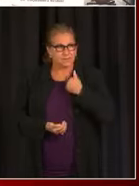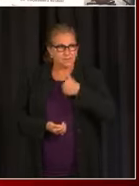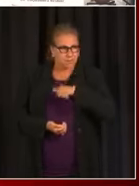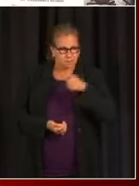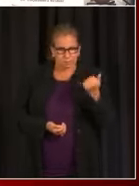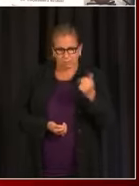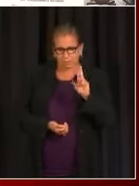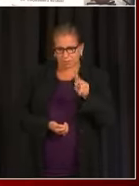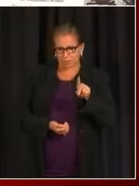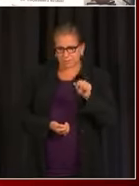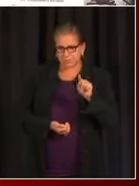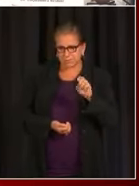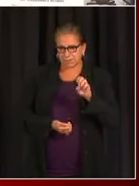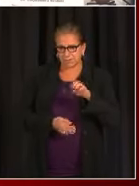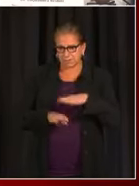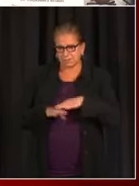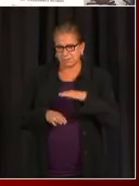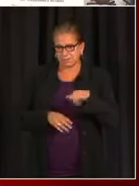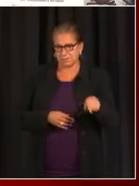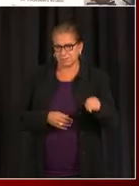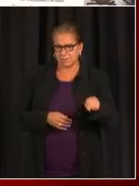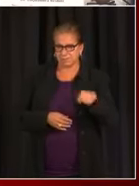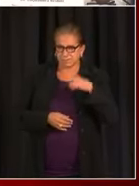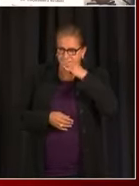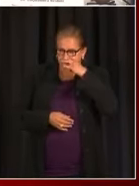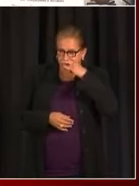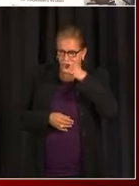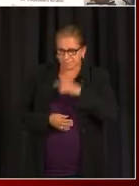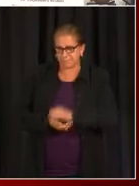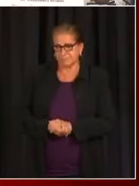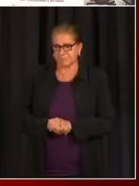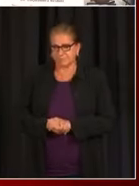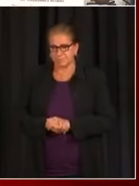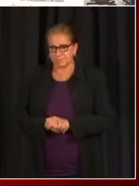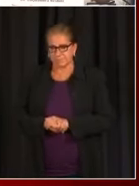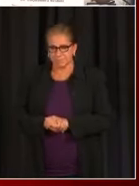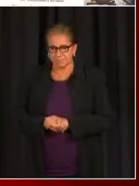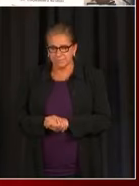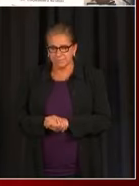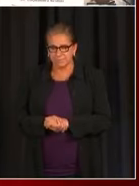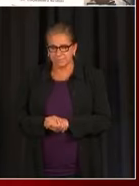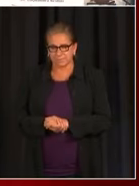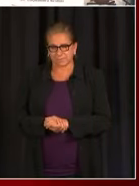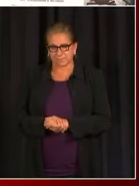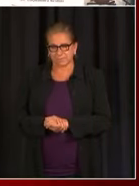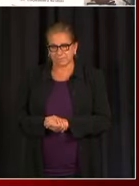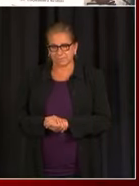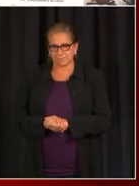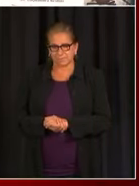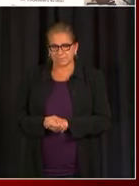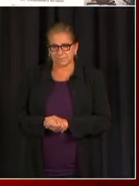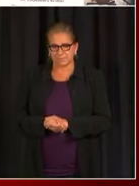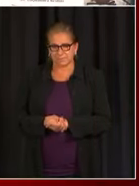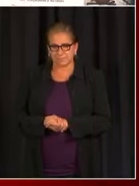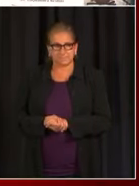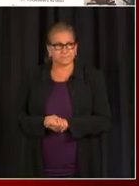close contact for students such that any school that is unable to have the social distancing of 3 to